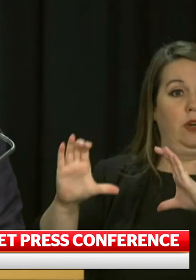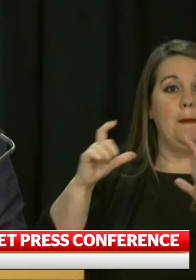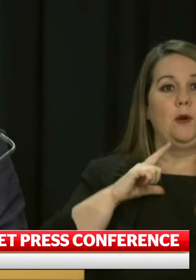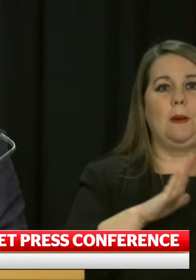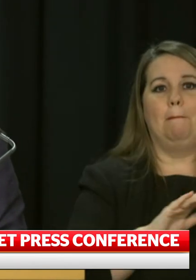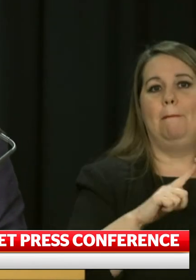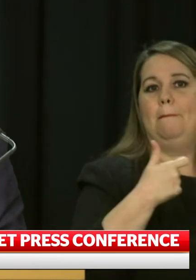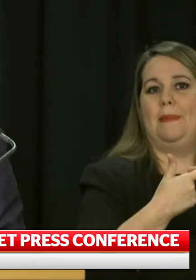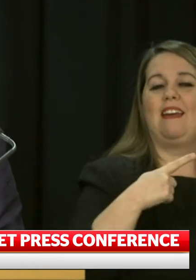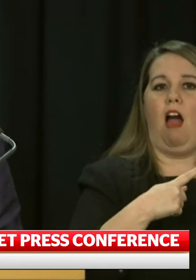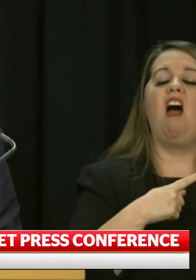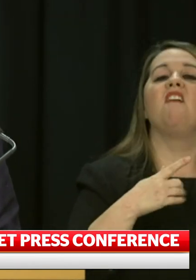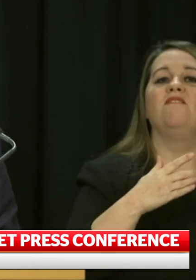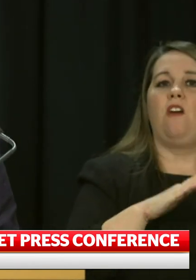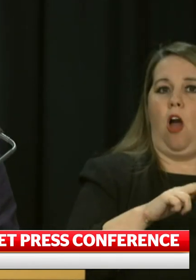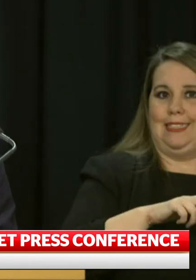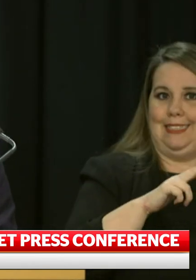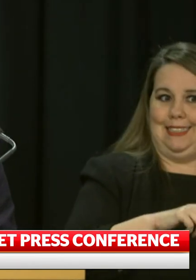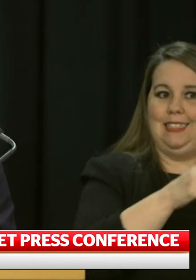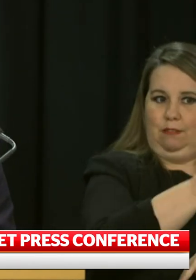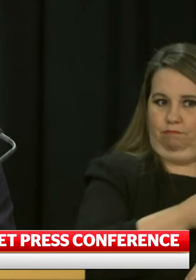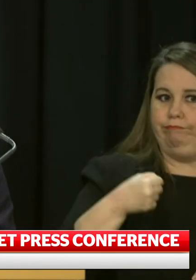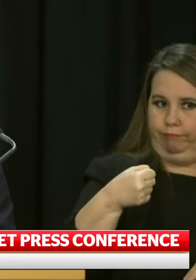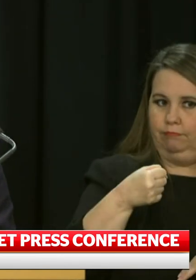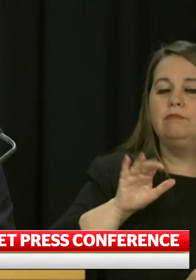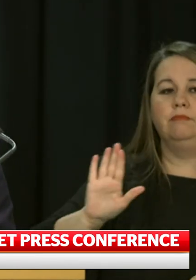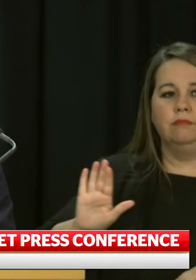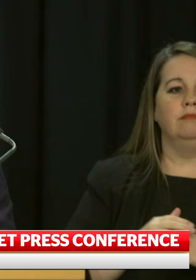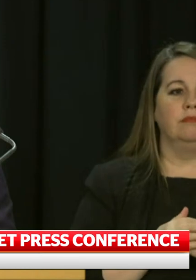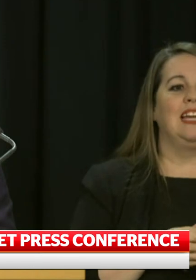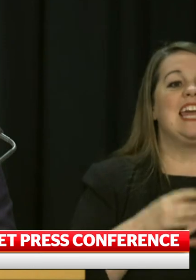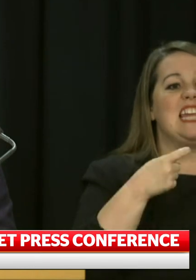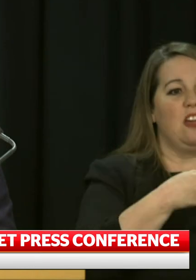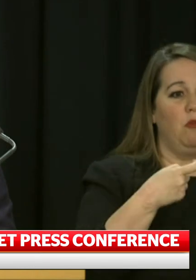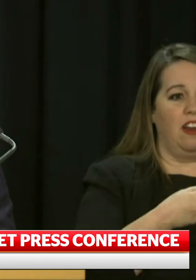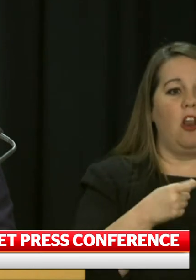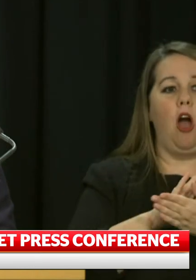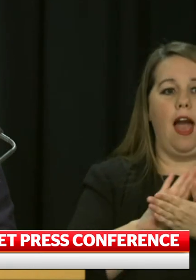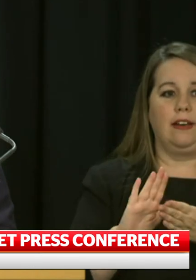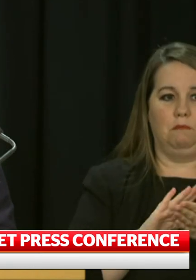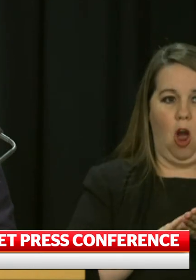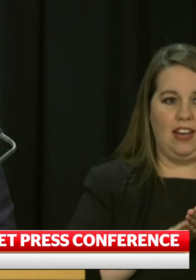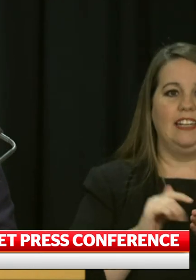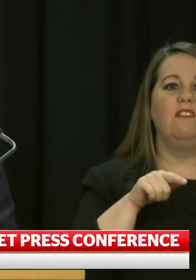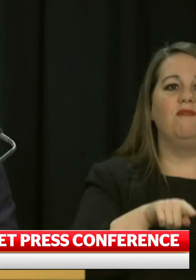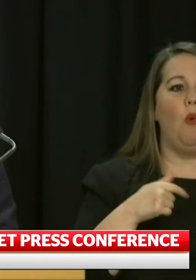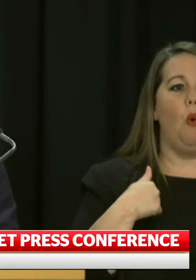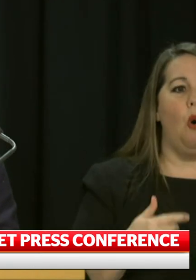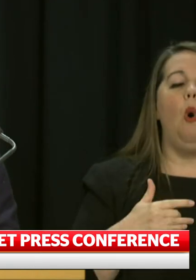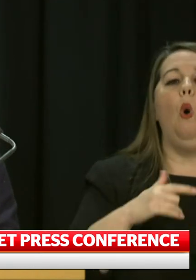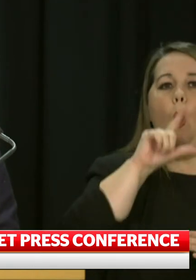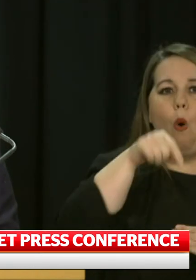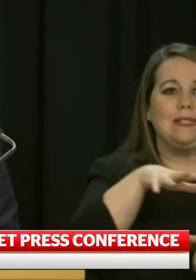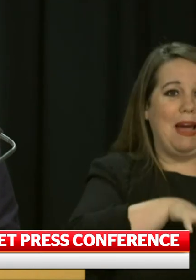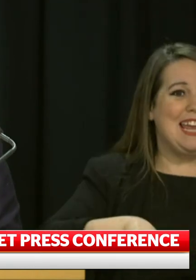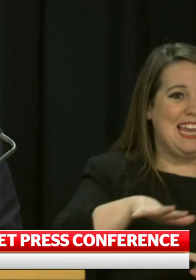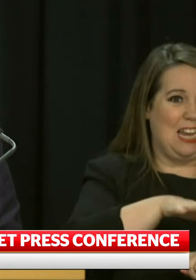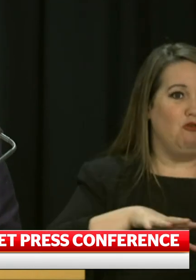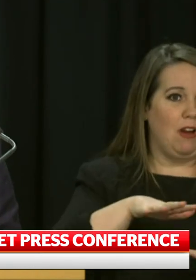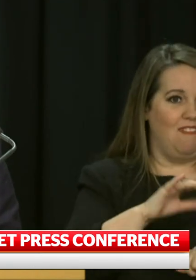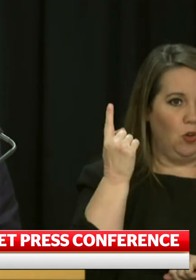minister. Kieran McInulty will become the lead minister for cyclone recovery in the Hawke's Bay, in addition to covering the Wairarapa